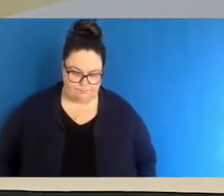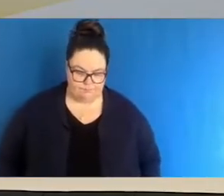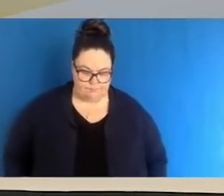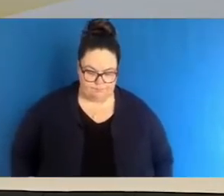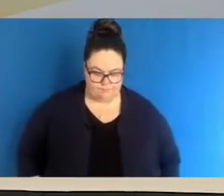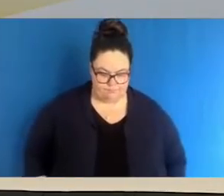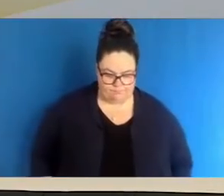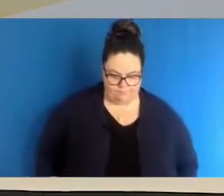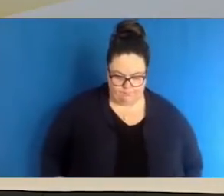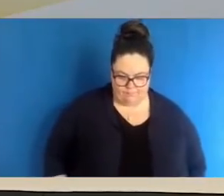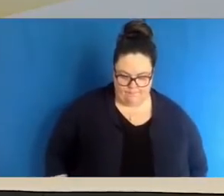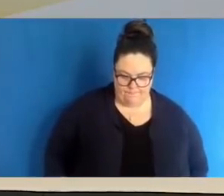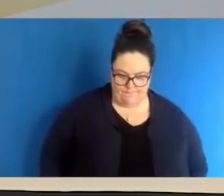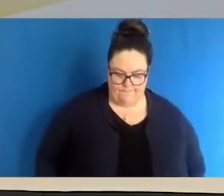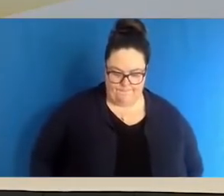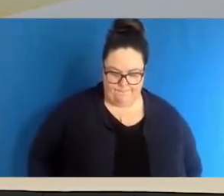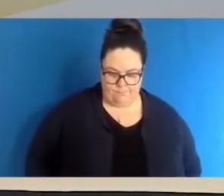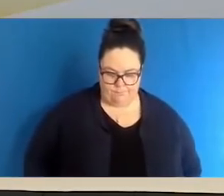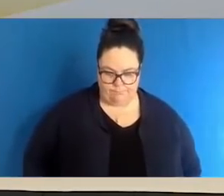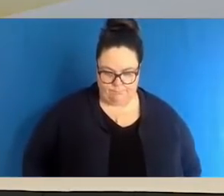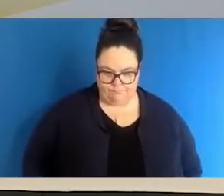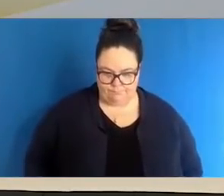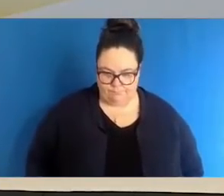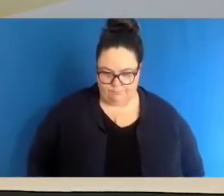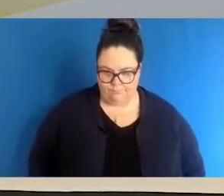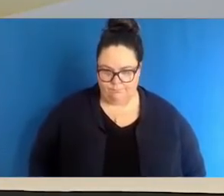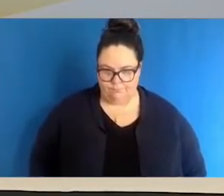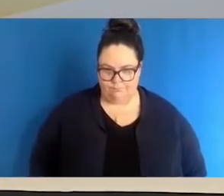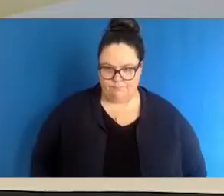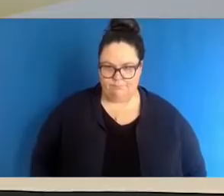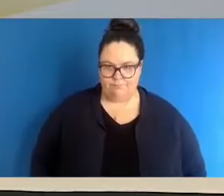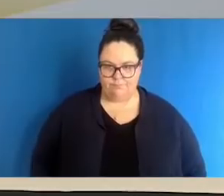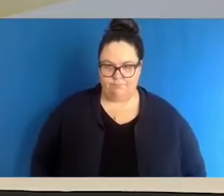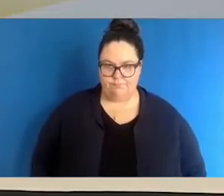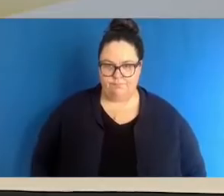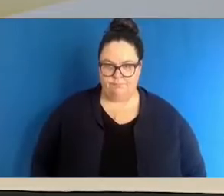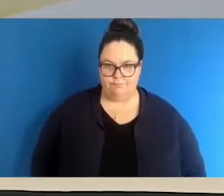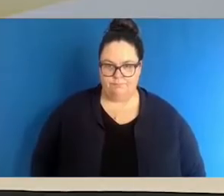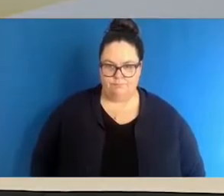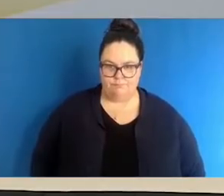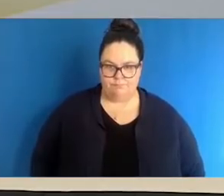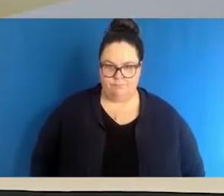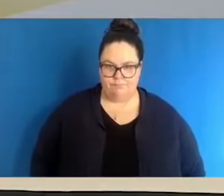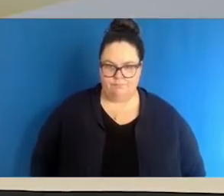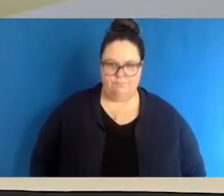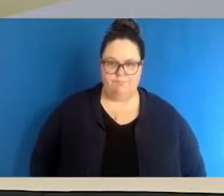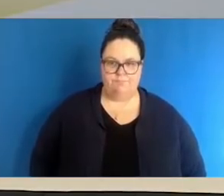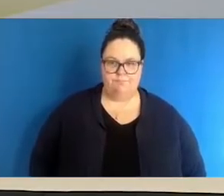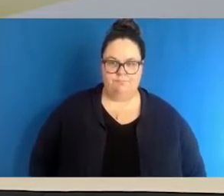un choix pour faire le back-to-school shopping ici, c'est peut-être mieux d'en faire ici.